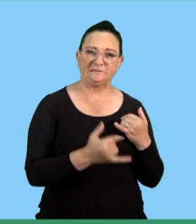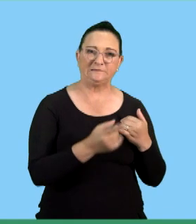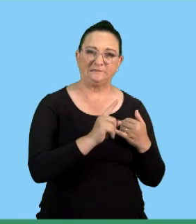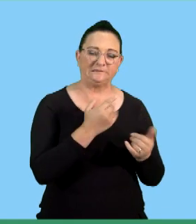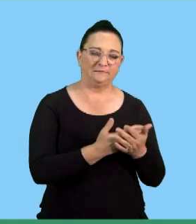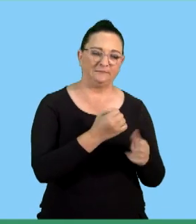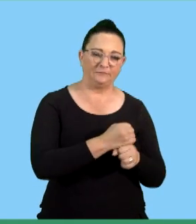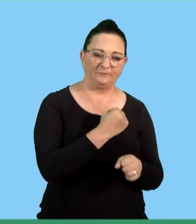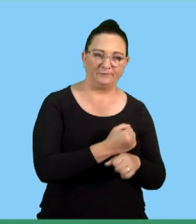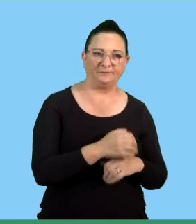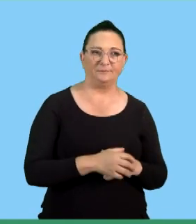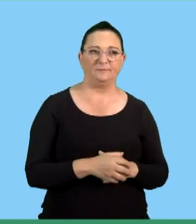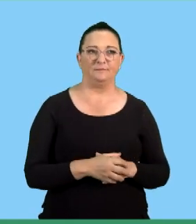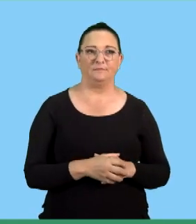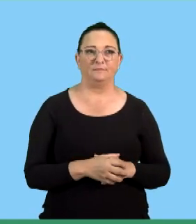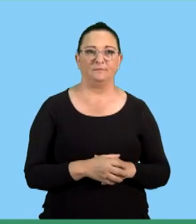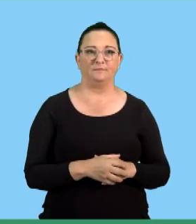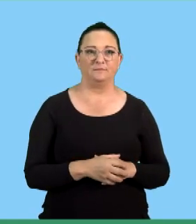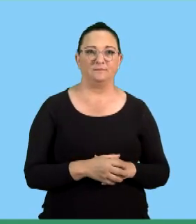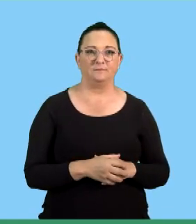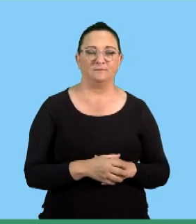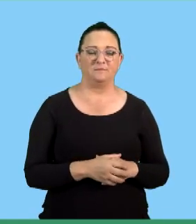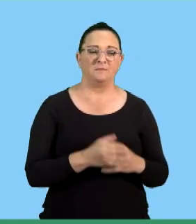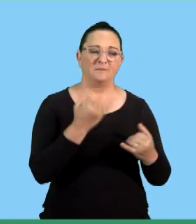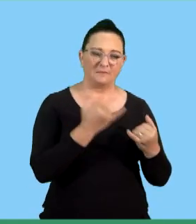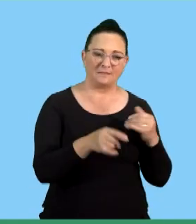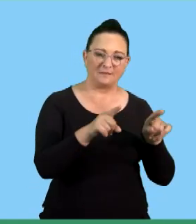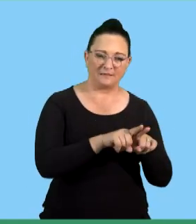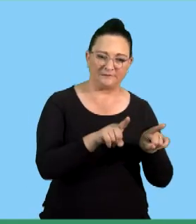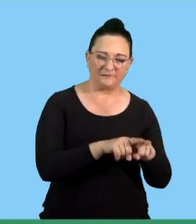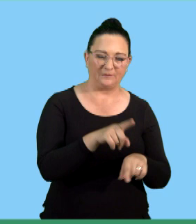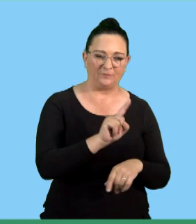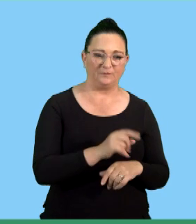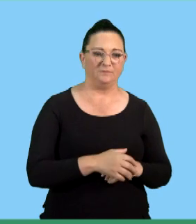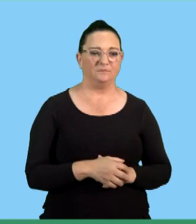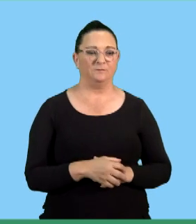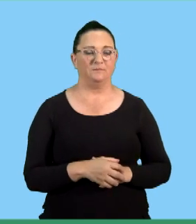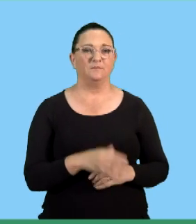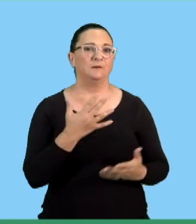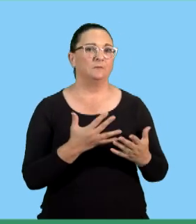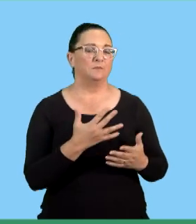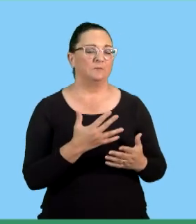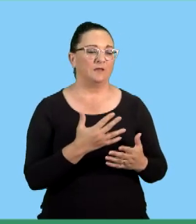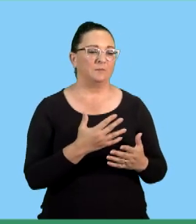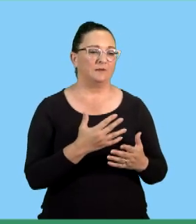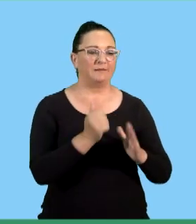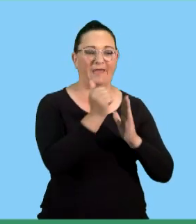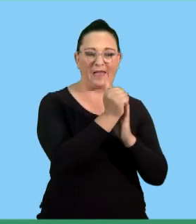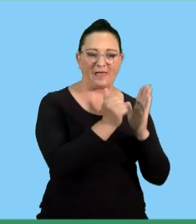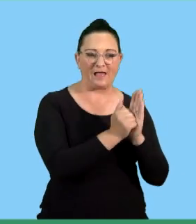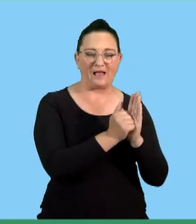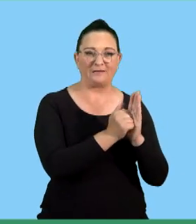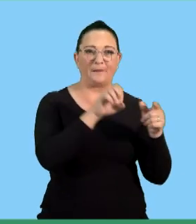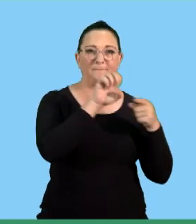common mistakes that the learners make. So you need to guard against these common errors. The incorrect identification of the acts. It's